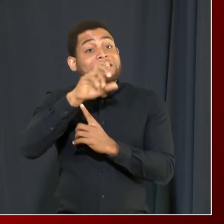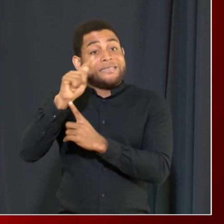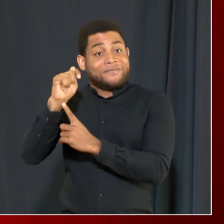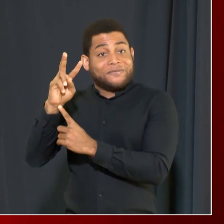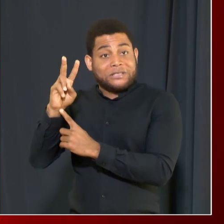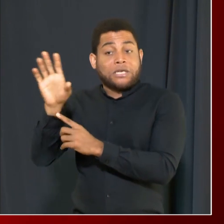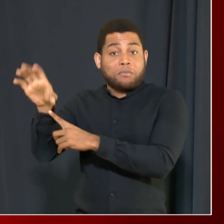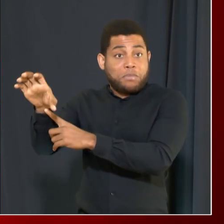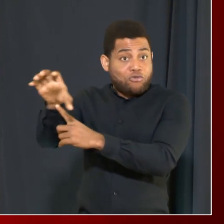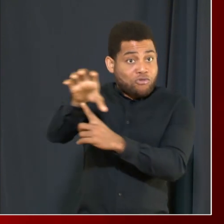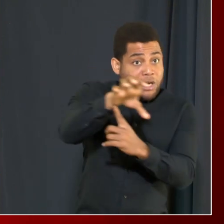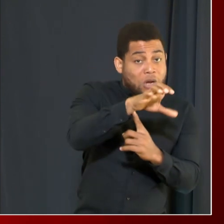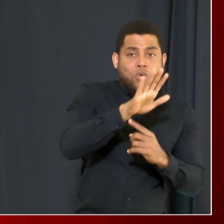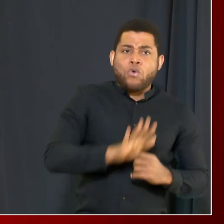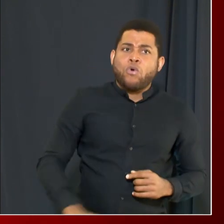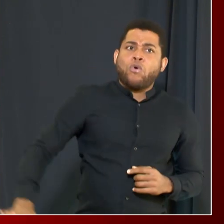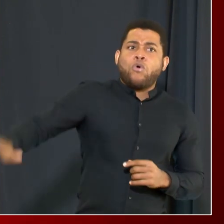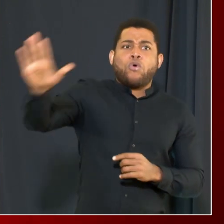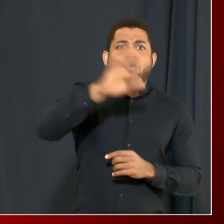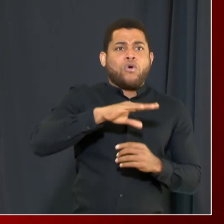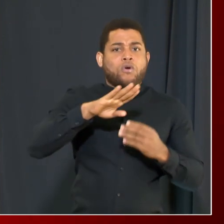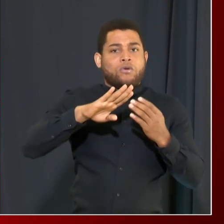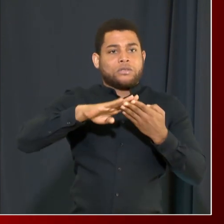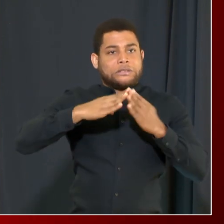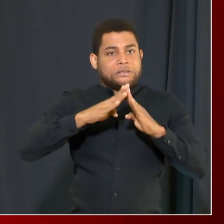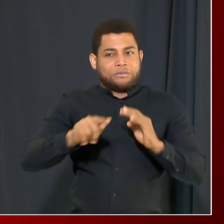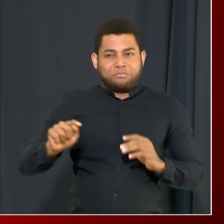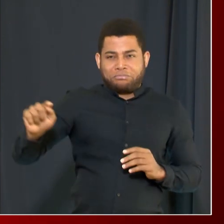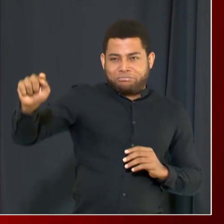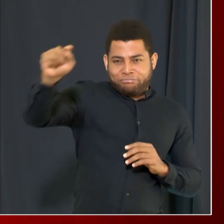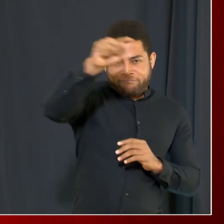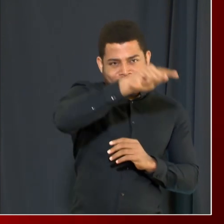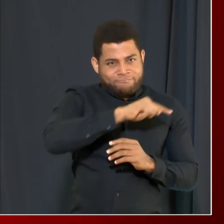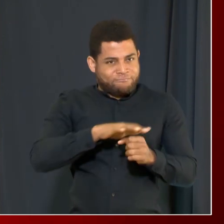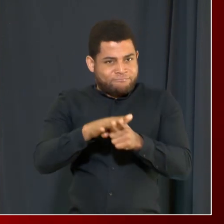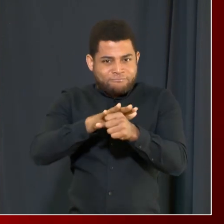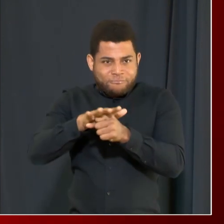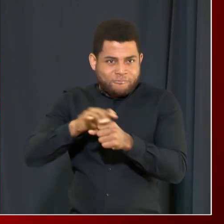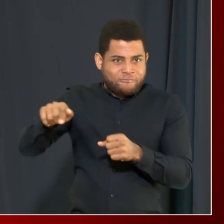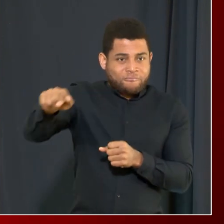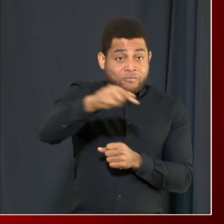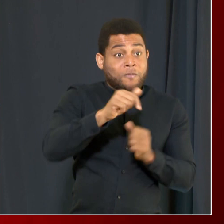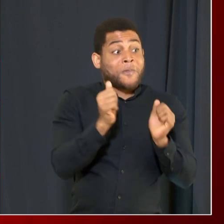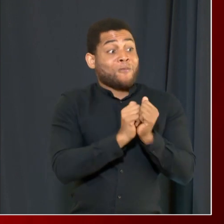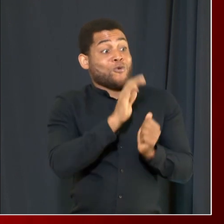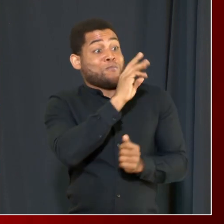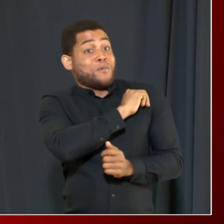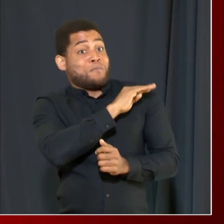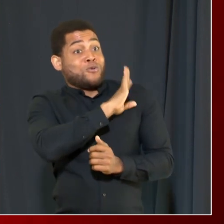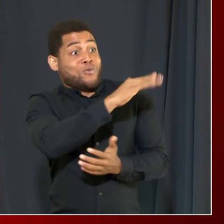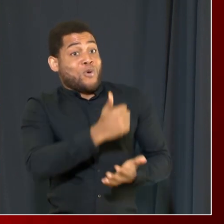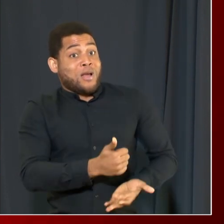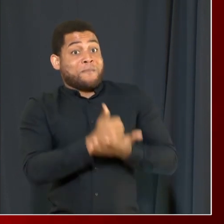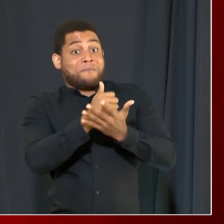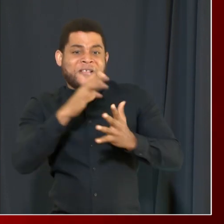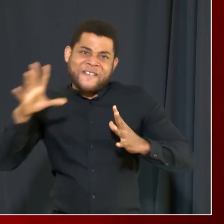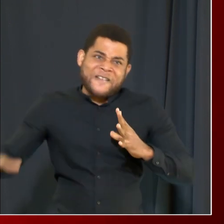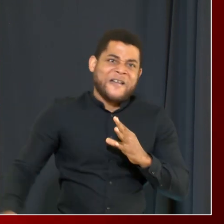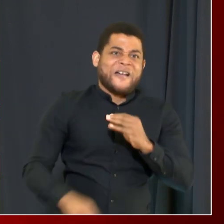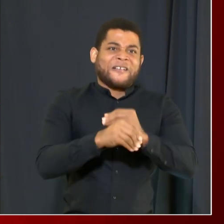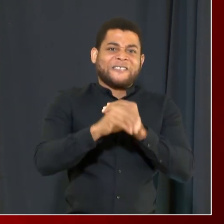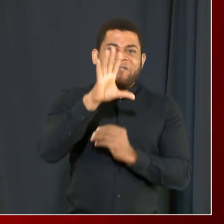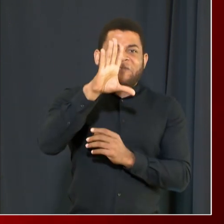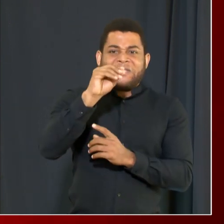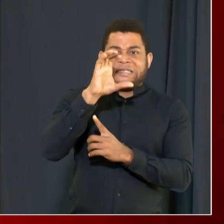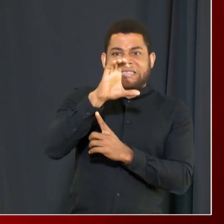across the city. With Mayor Bowser's help, we will be adding 50 additional CCTV cameras throughout the city.